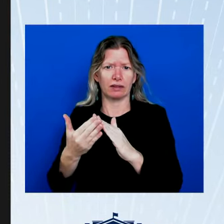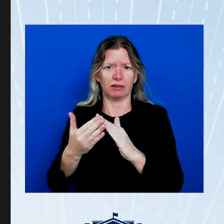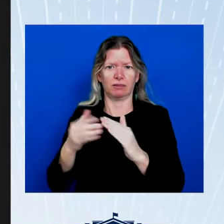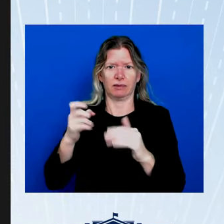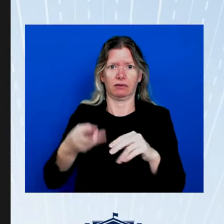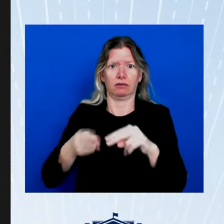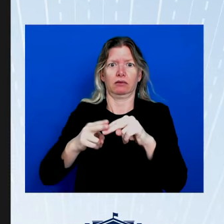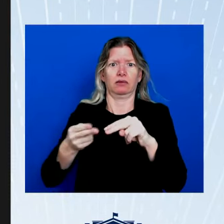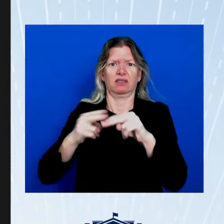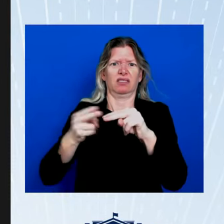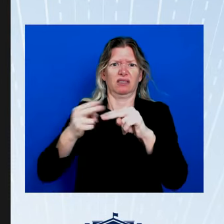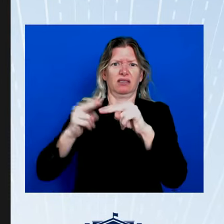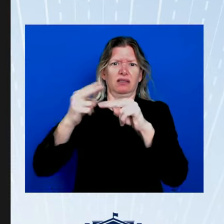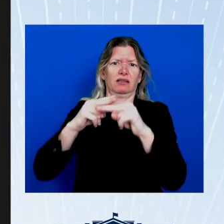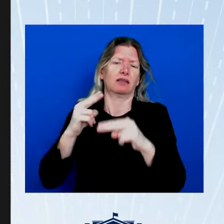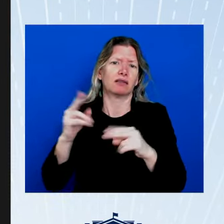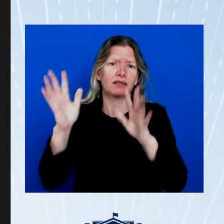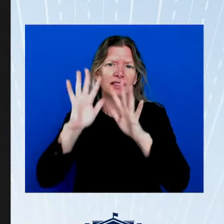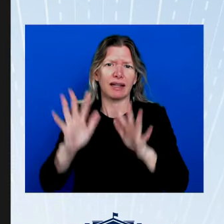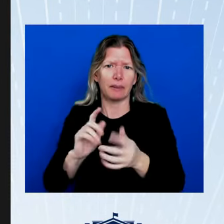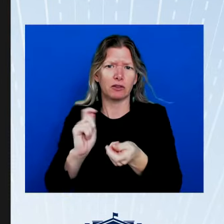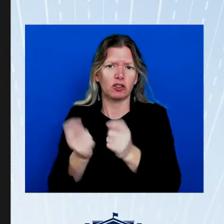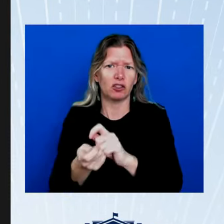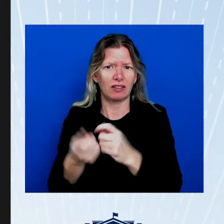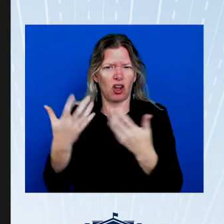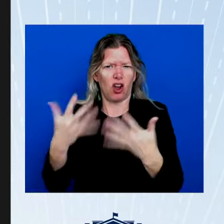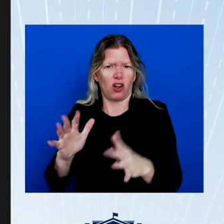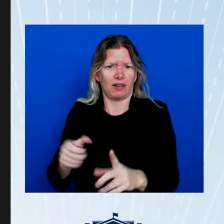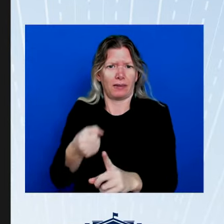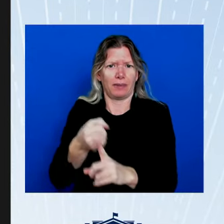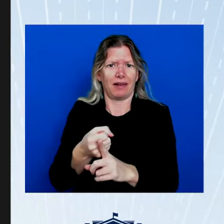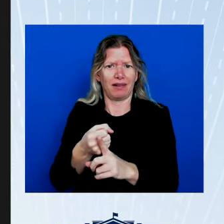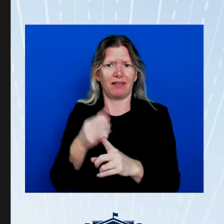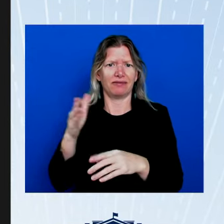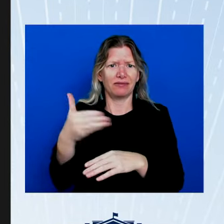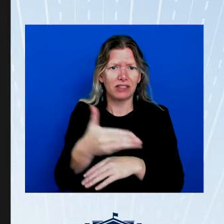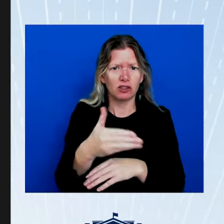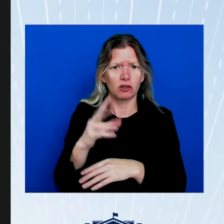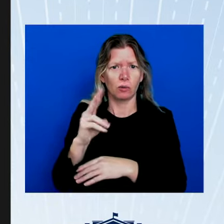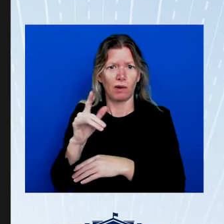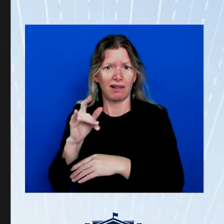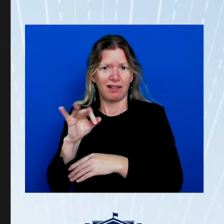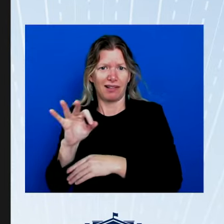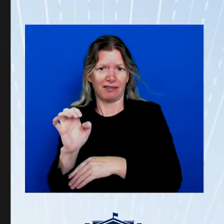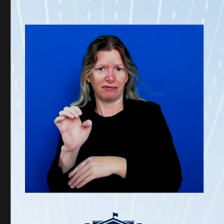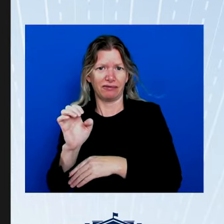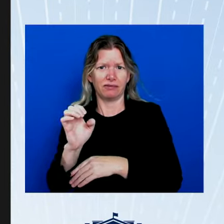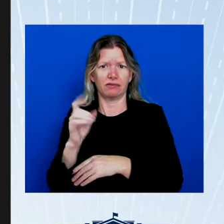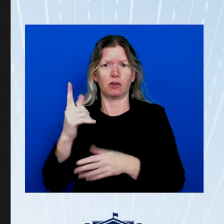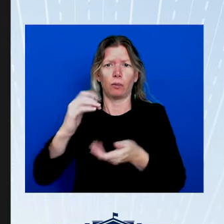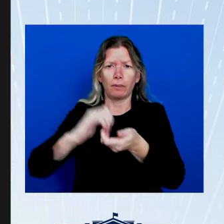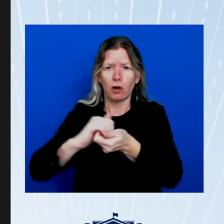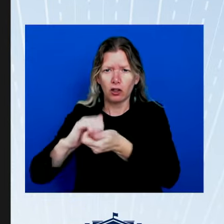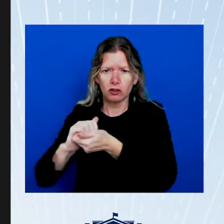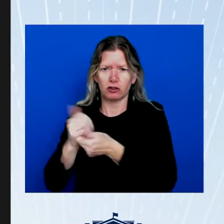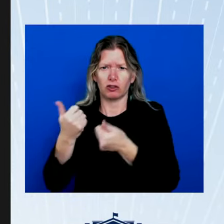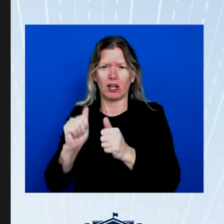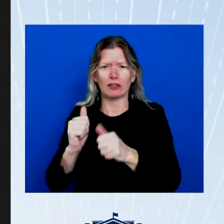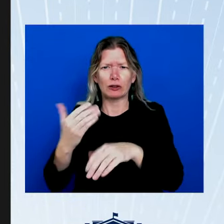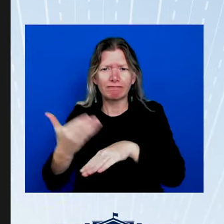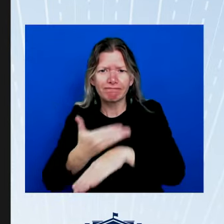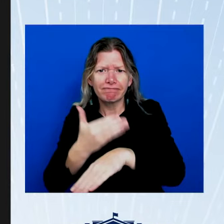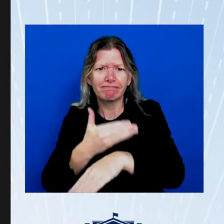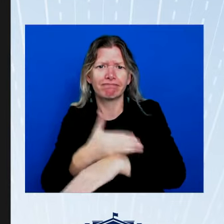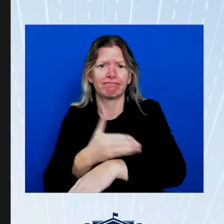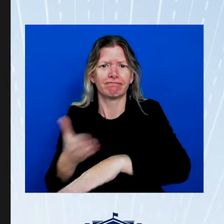restored 37,000 acres of peatland at Pocosin Lakes National Wildlife Refuge, over half of